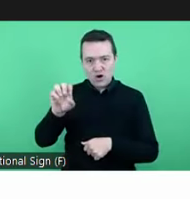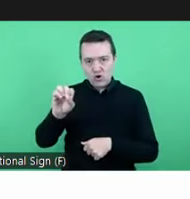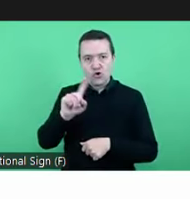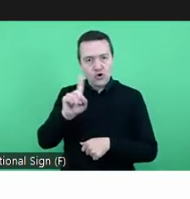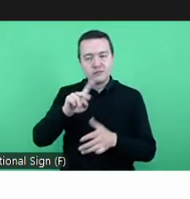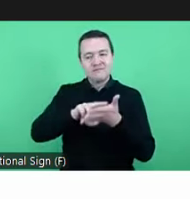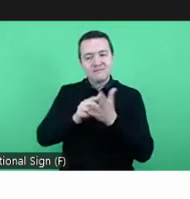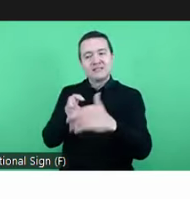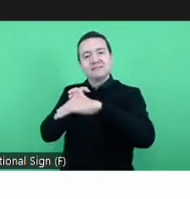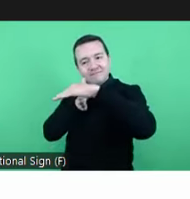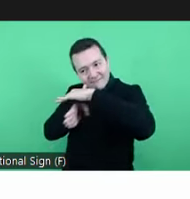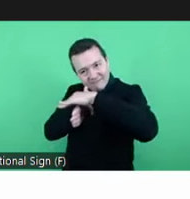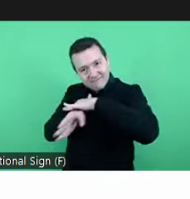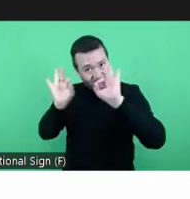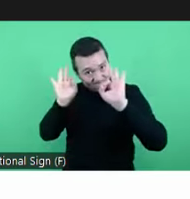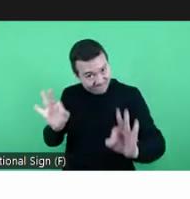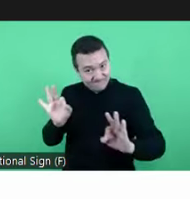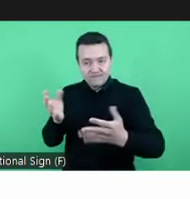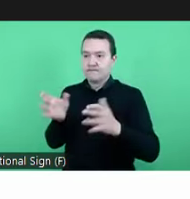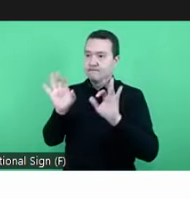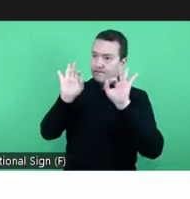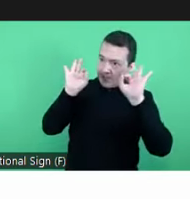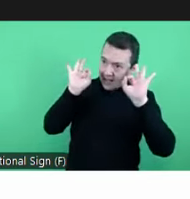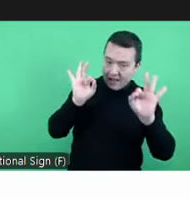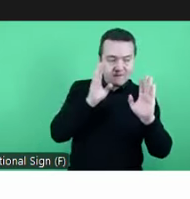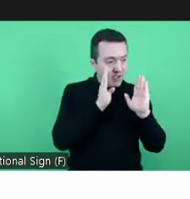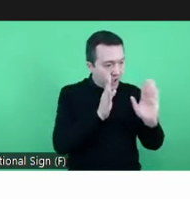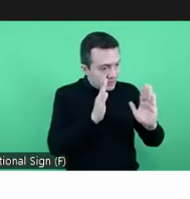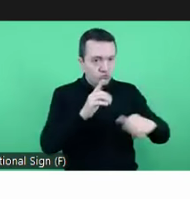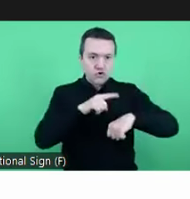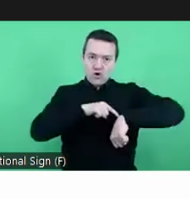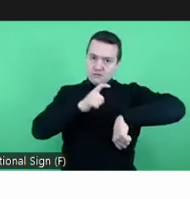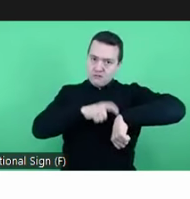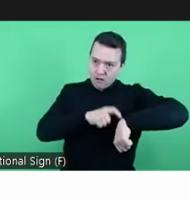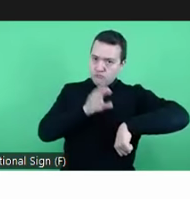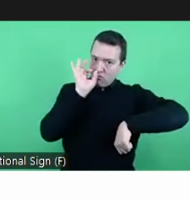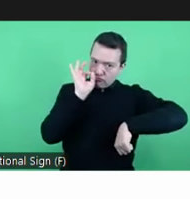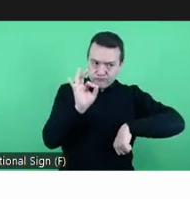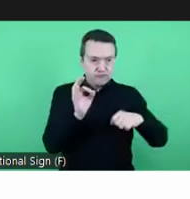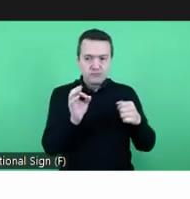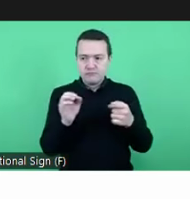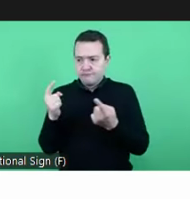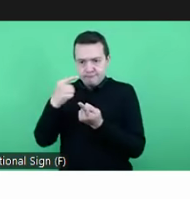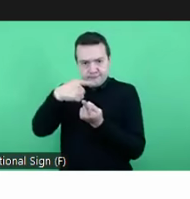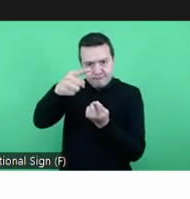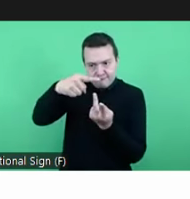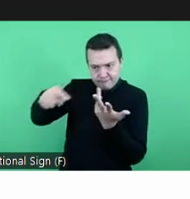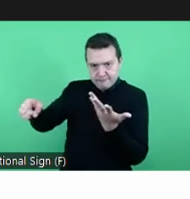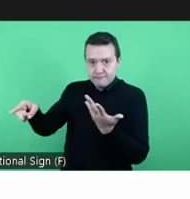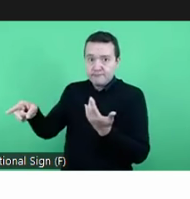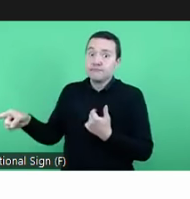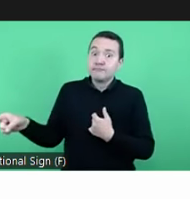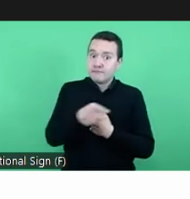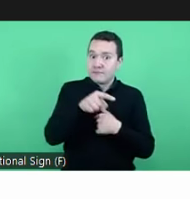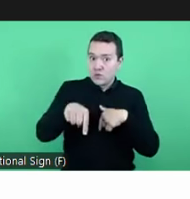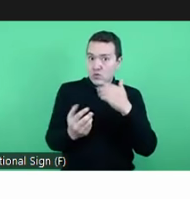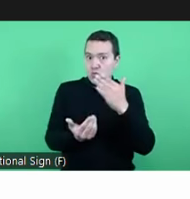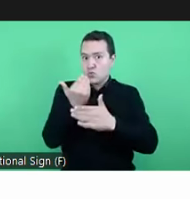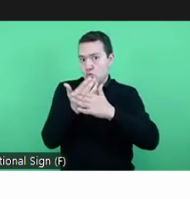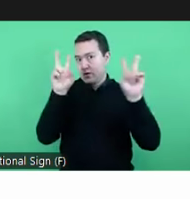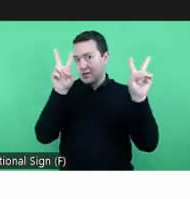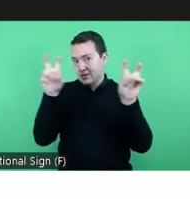guaranteeing timely access, effective coverage, especially in areas that are deemed